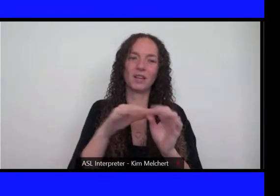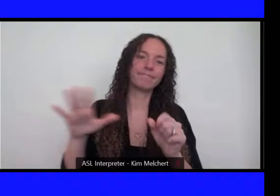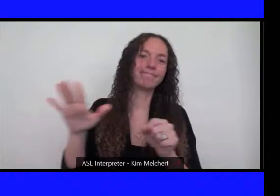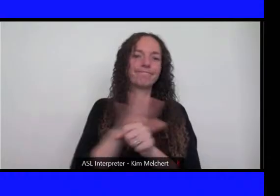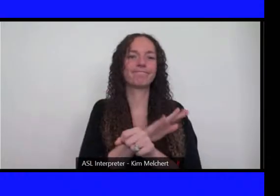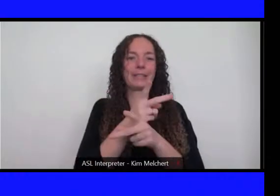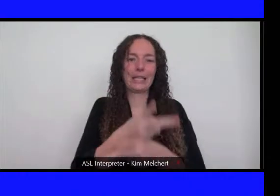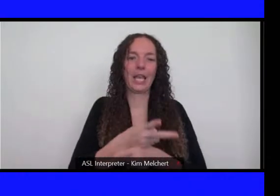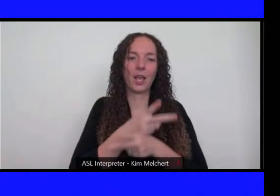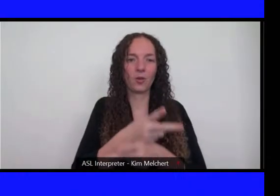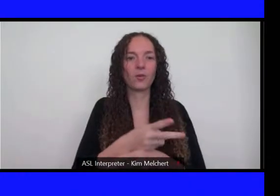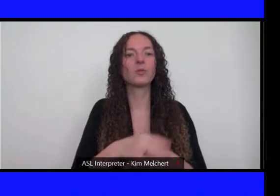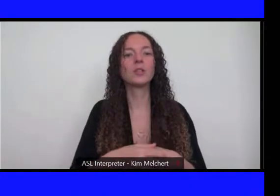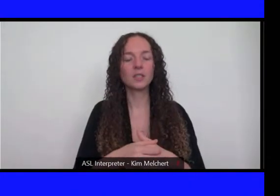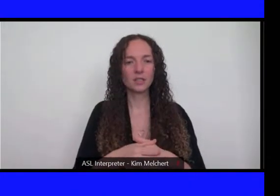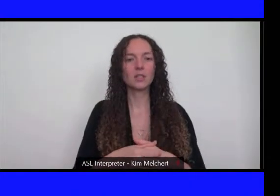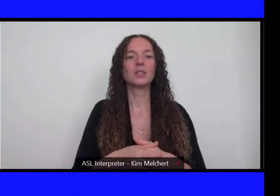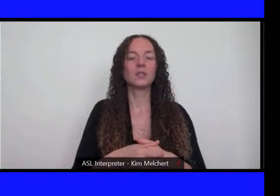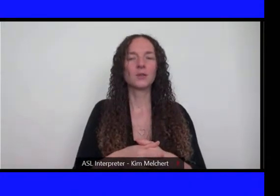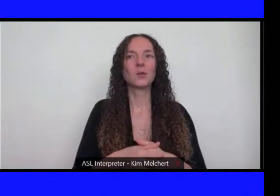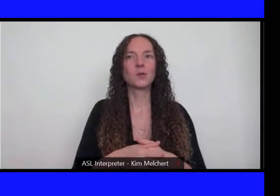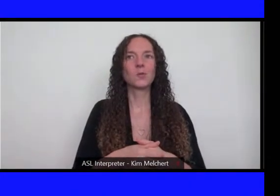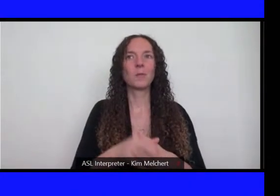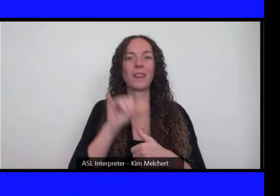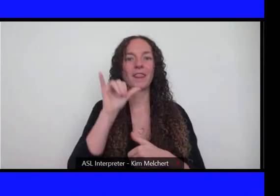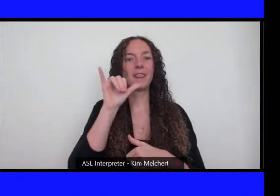Yep. I think this comes up